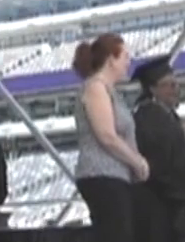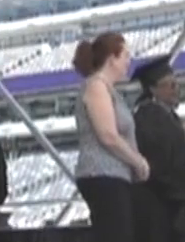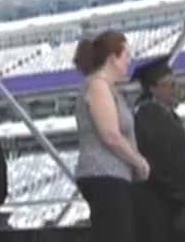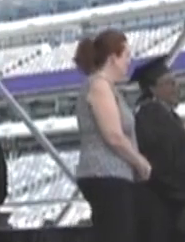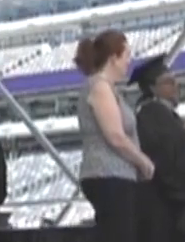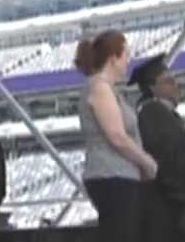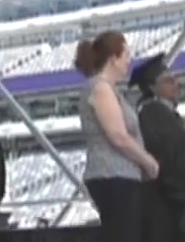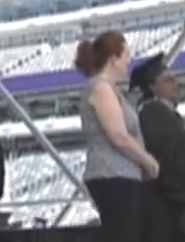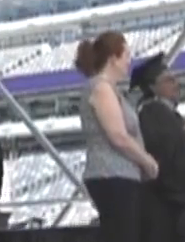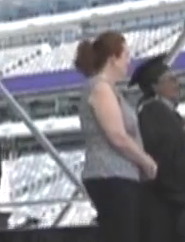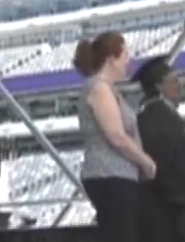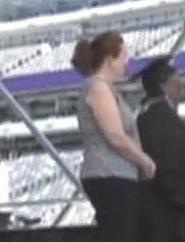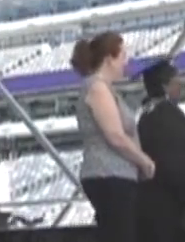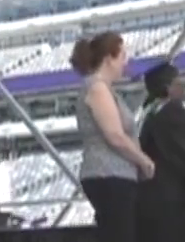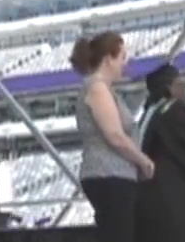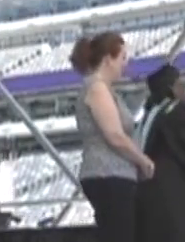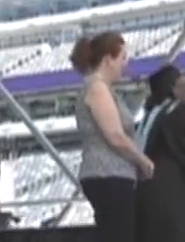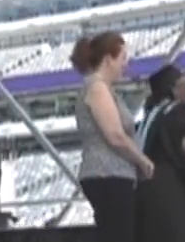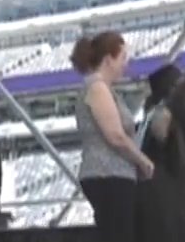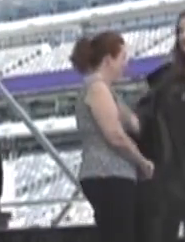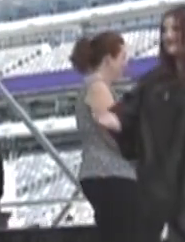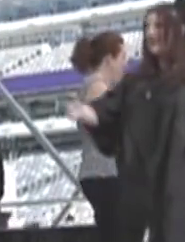Carrie Ann Antamore.